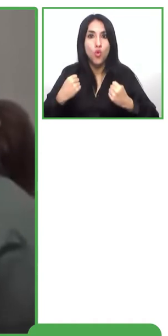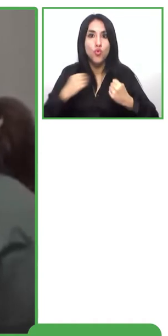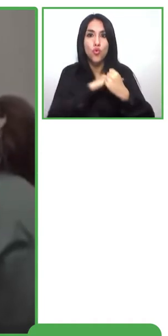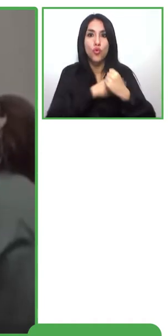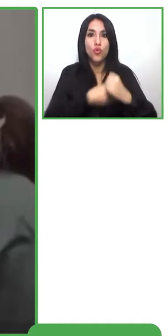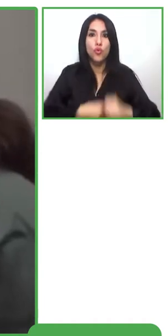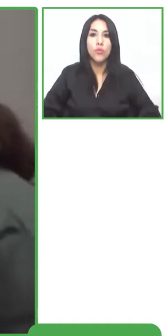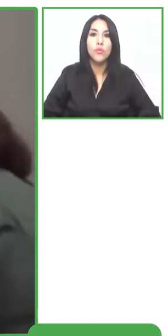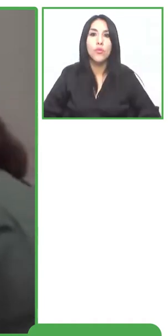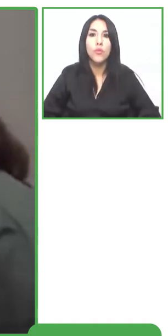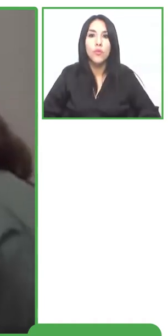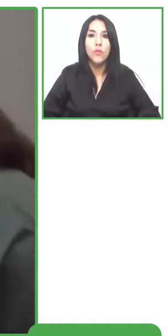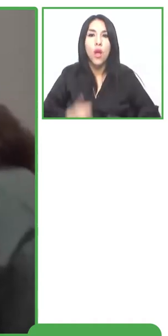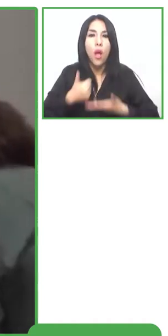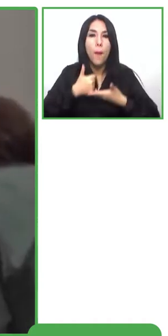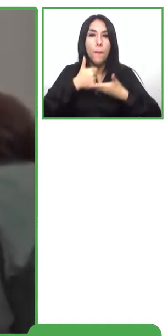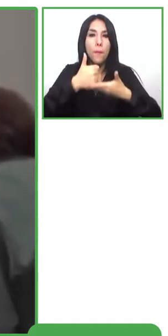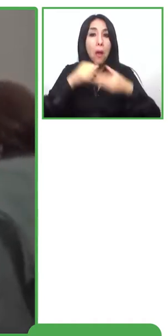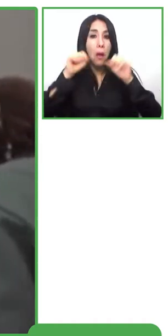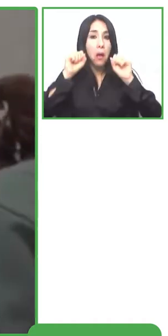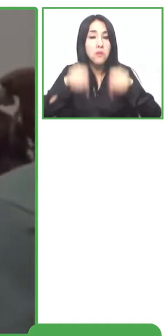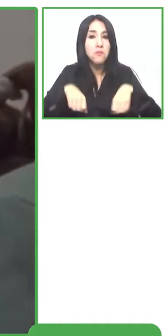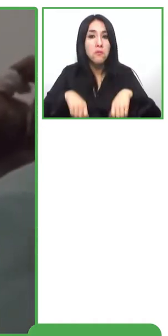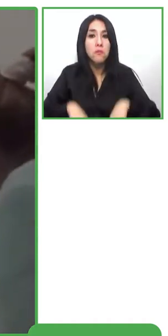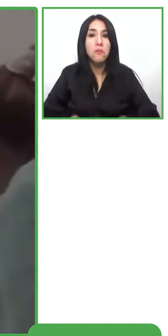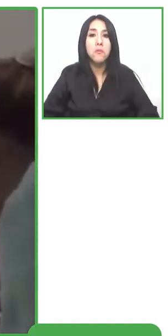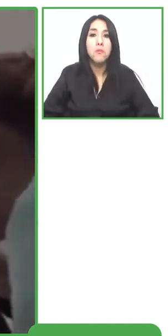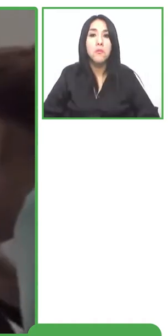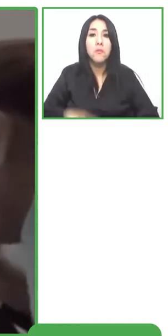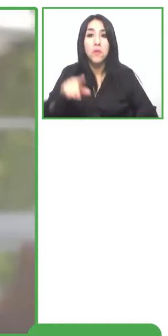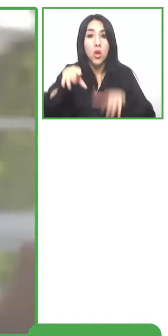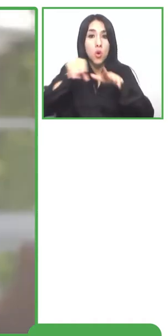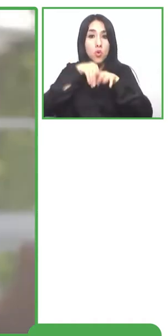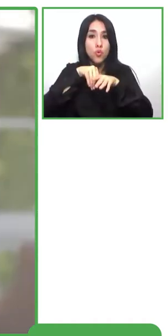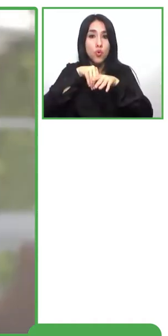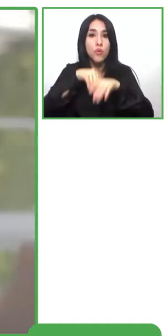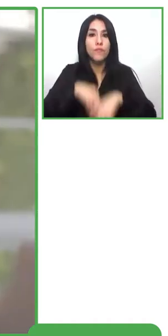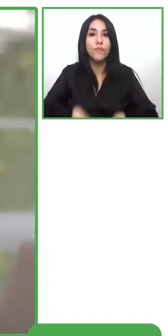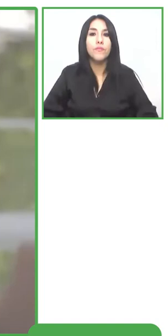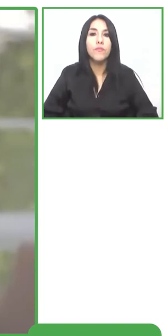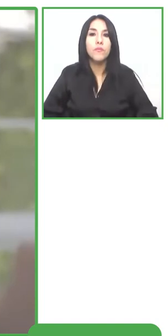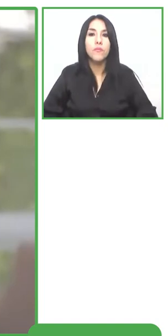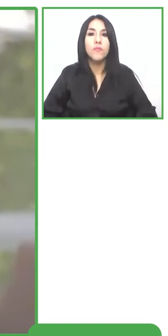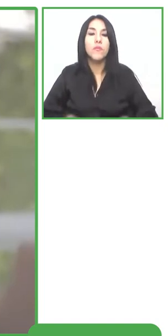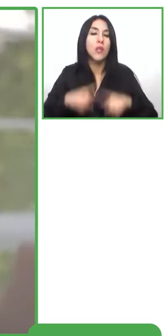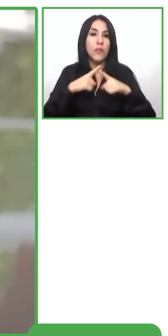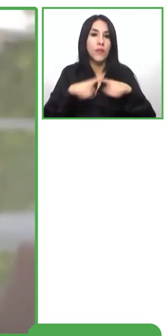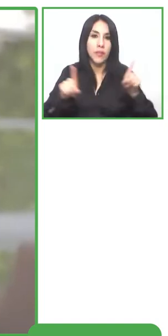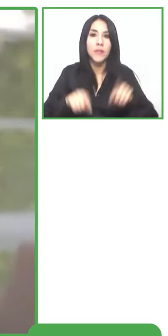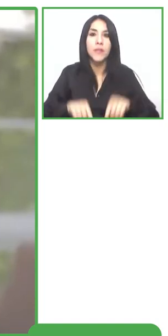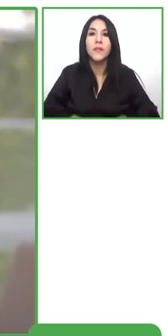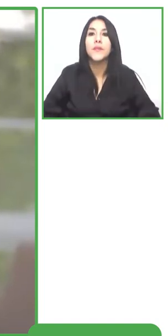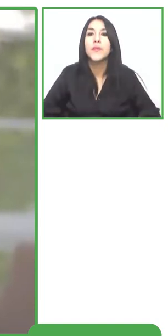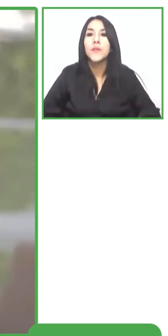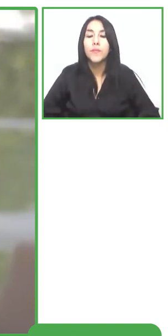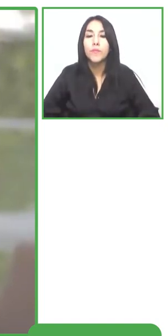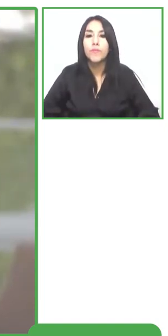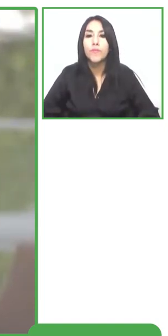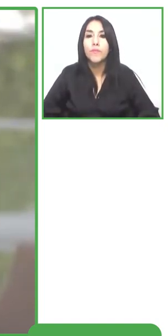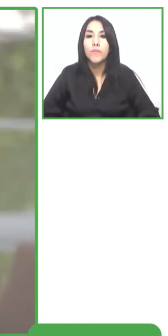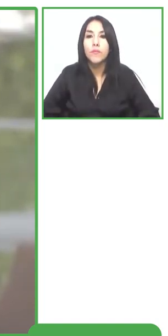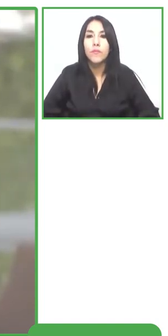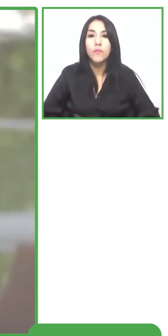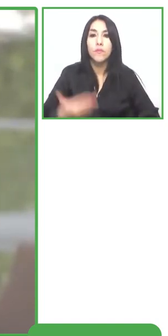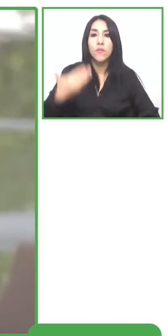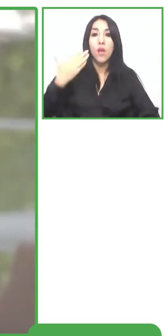of a wonderful story of inclusion, diversity, and visibility. We give them the training that they didn't have.